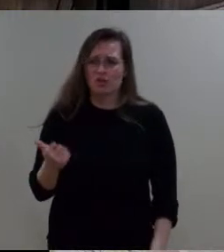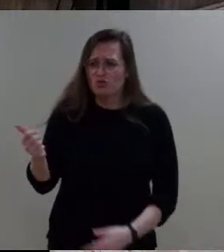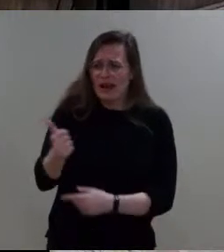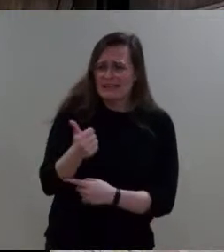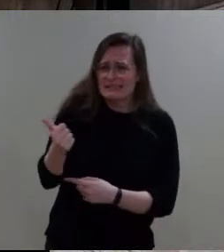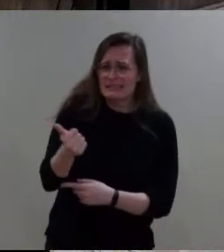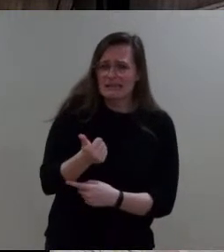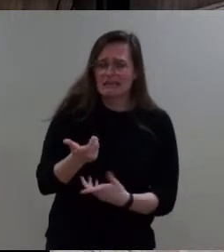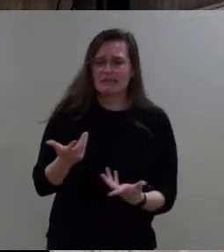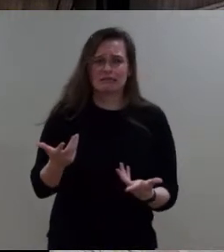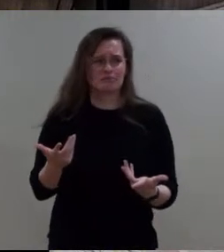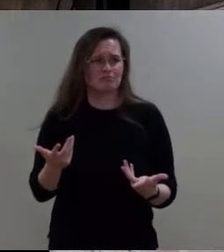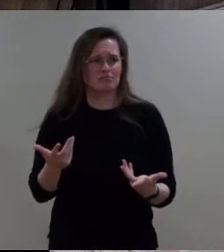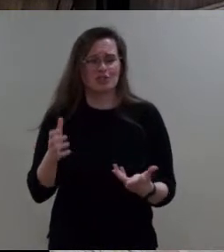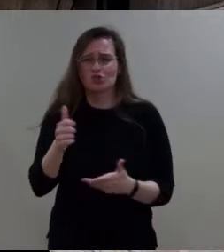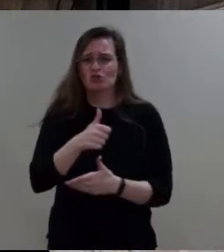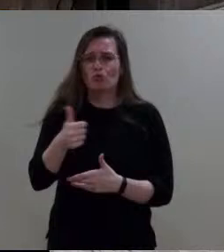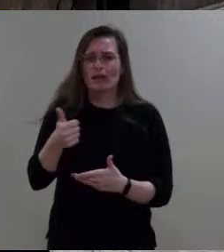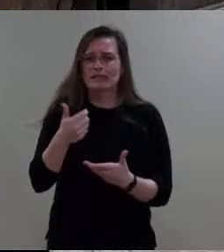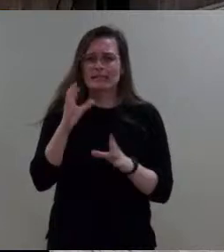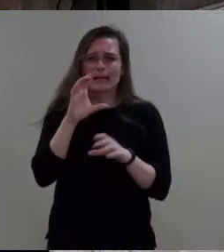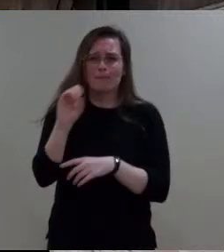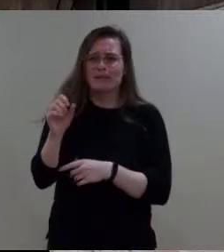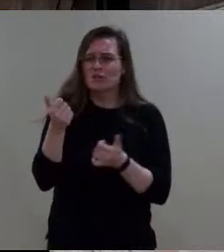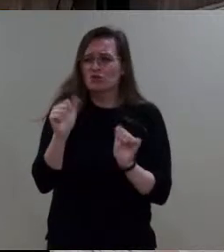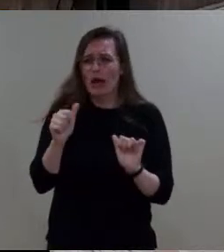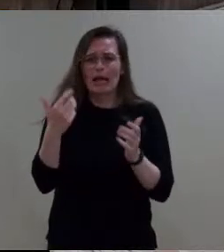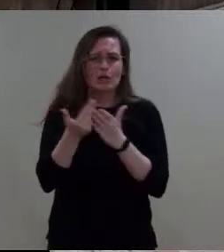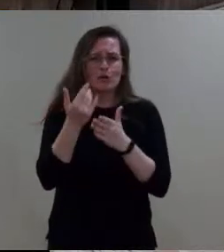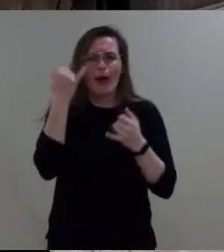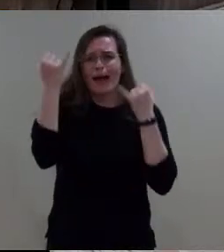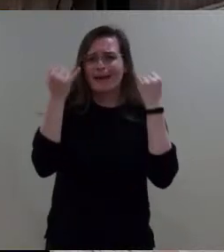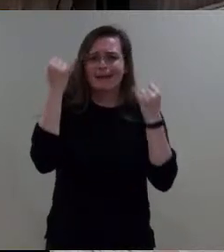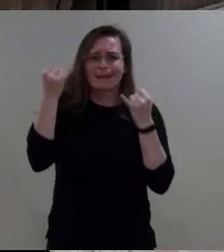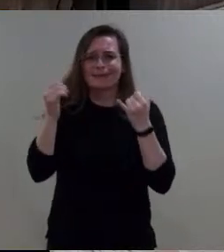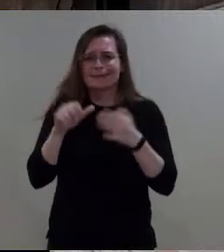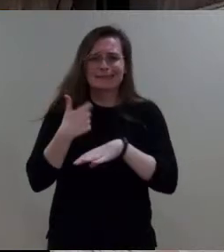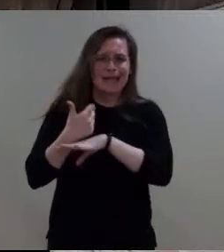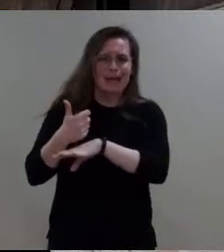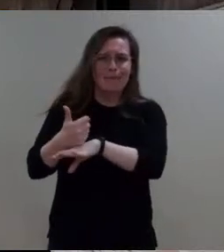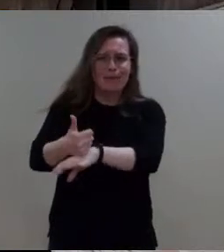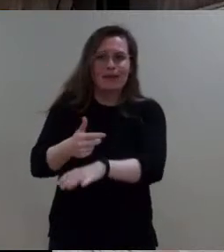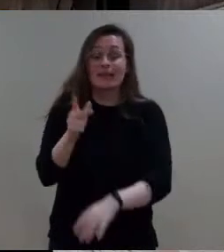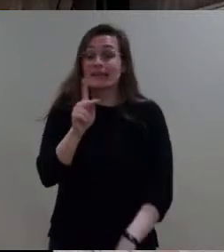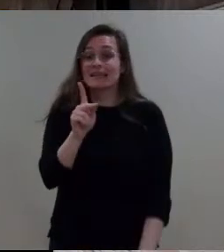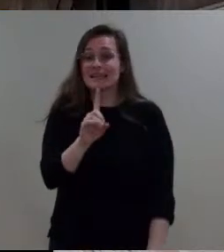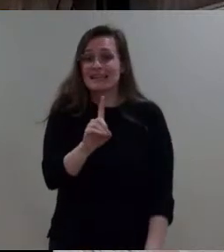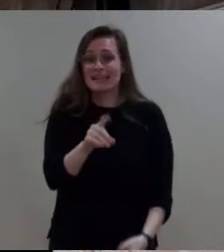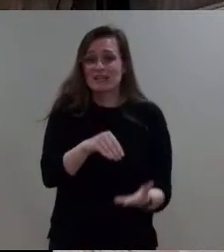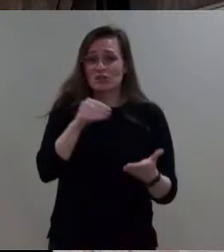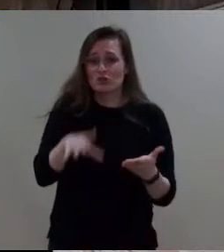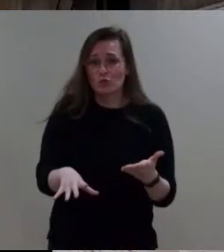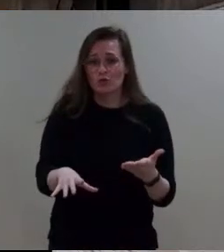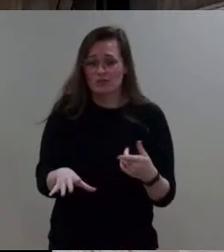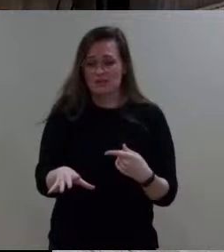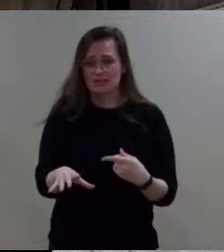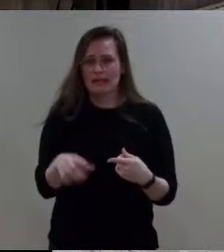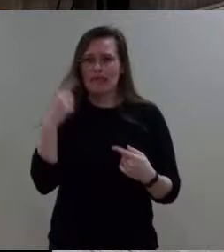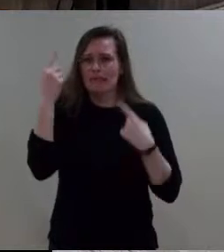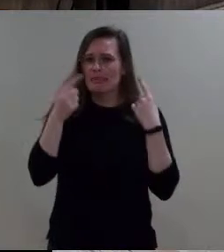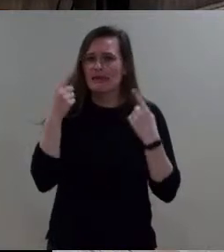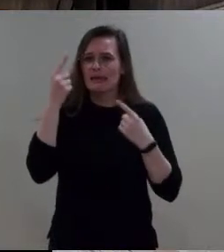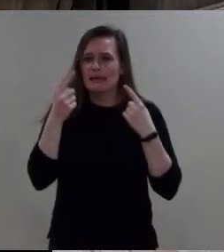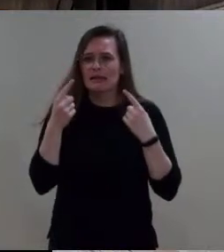transit company is trying all kinds of things, and I know that Acadia students were they were looking at, can we get a special fee